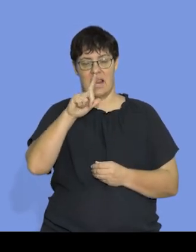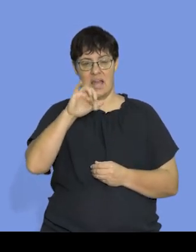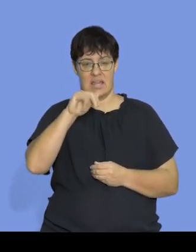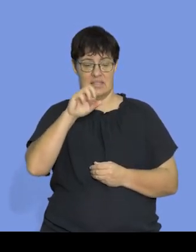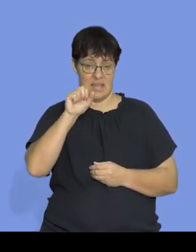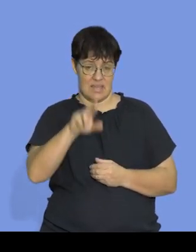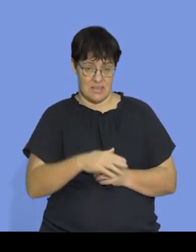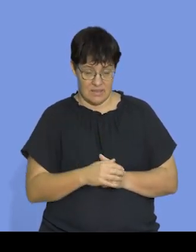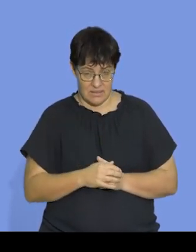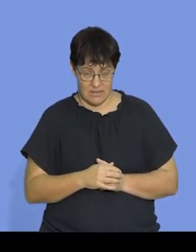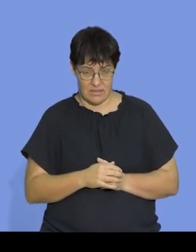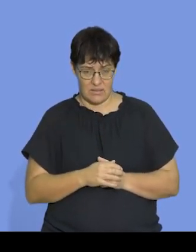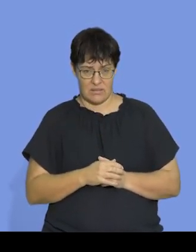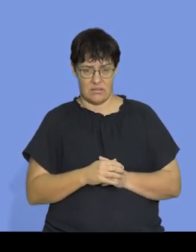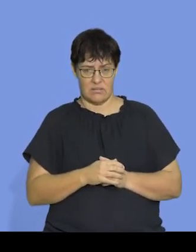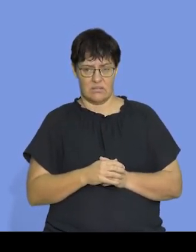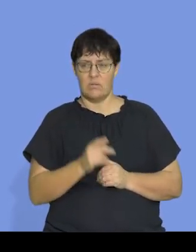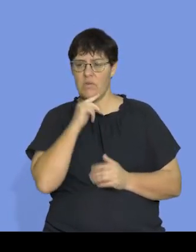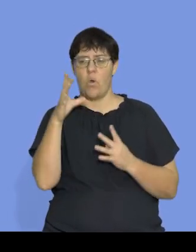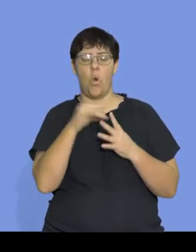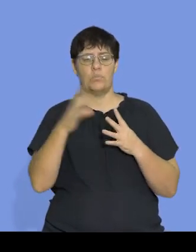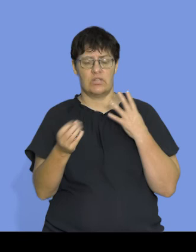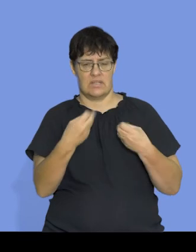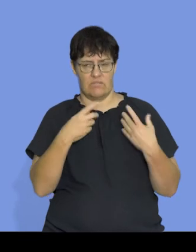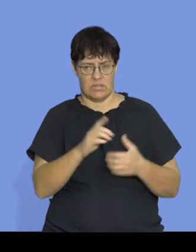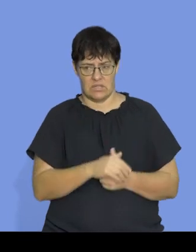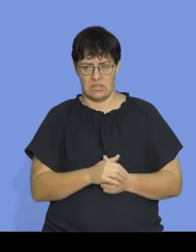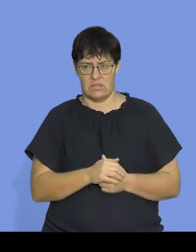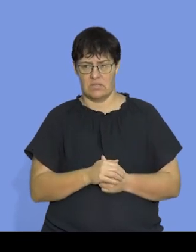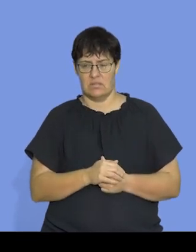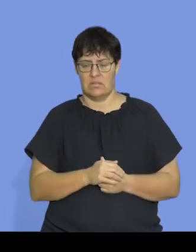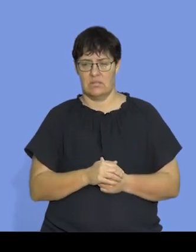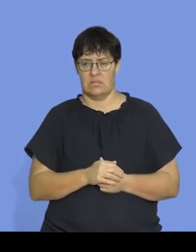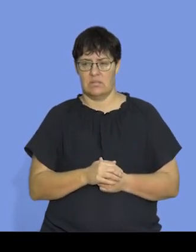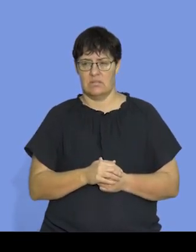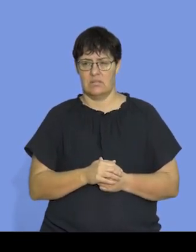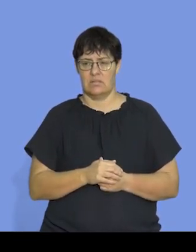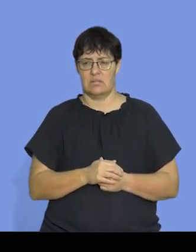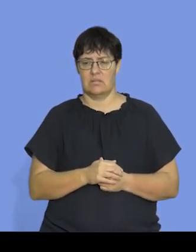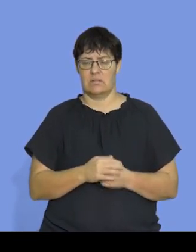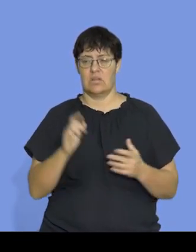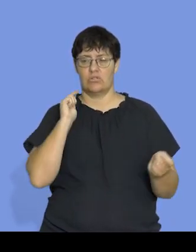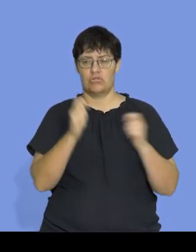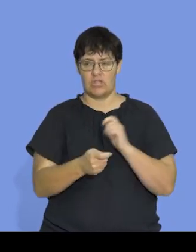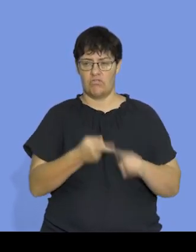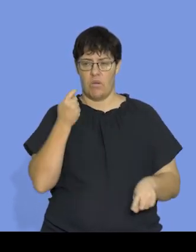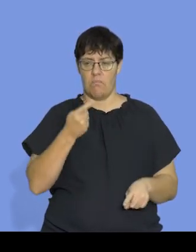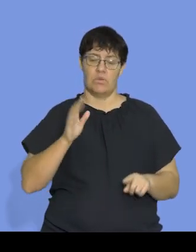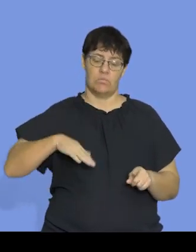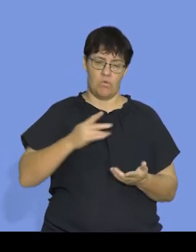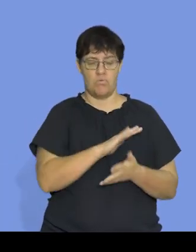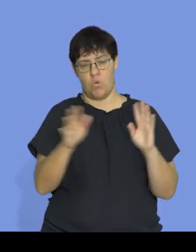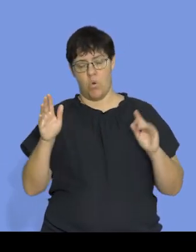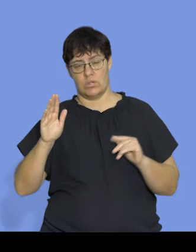the options that are given from the multiple choice? Adding a catalyst change from spontaneous to